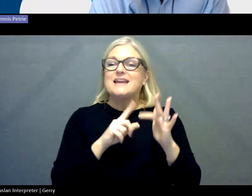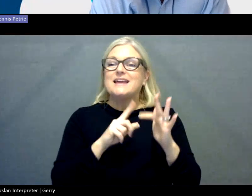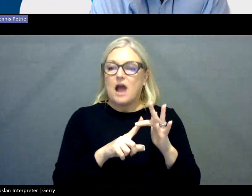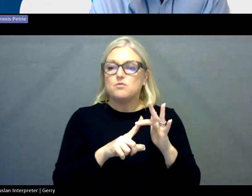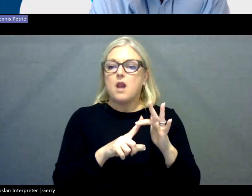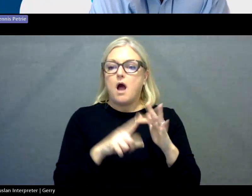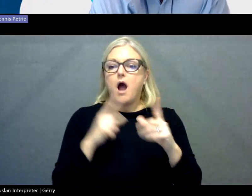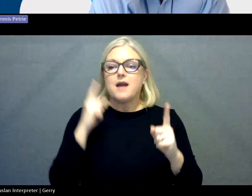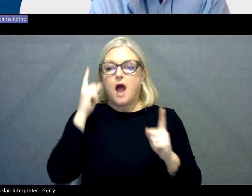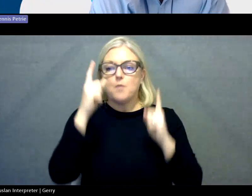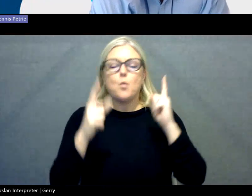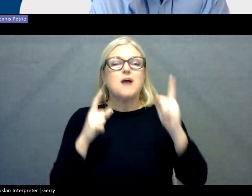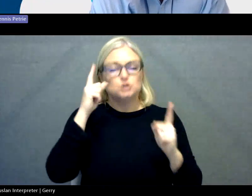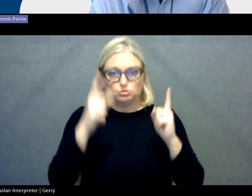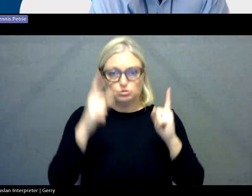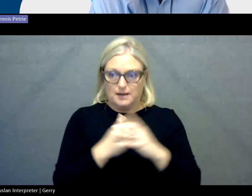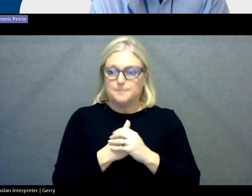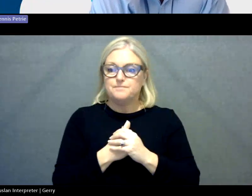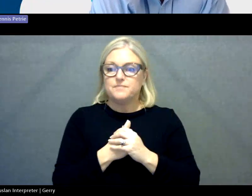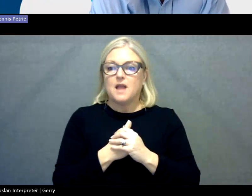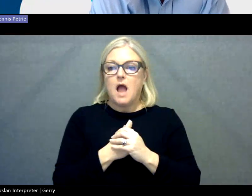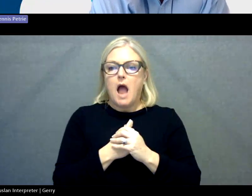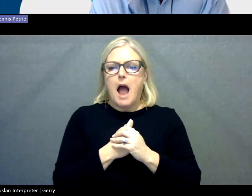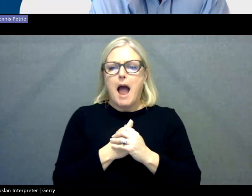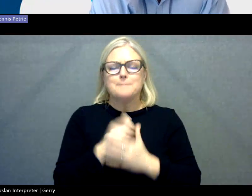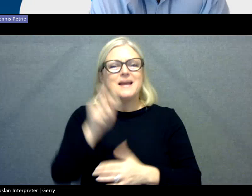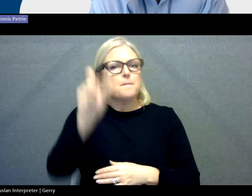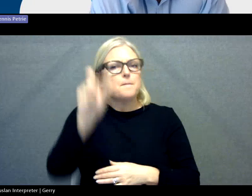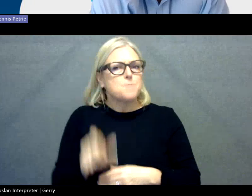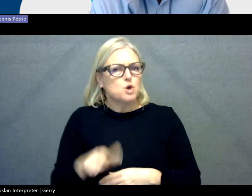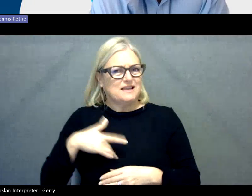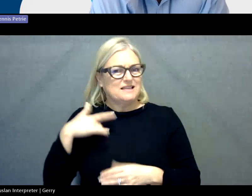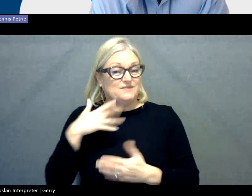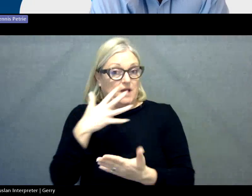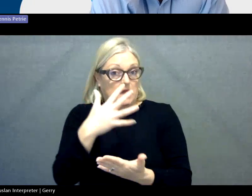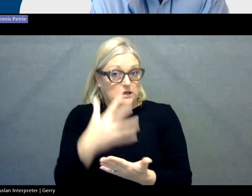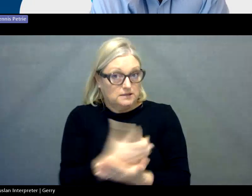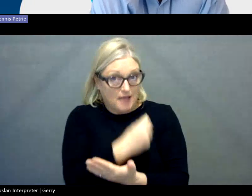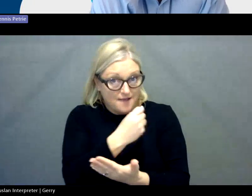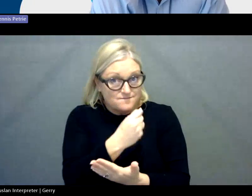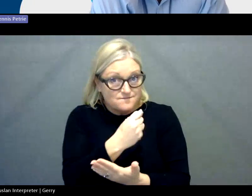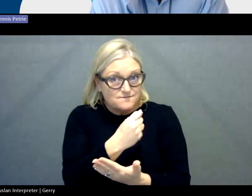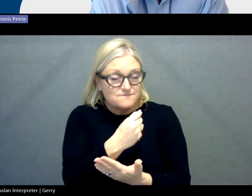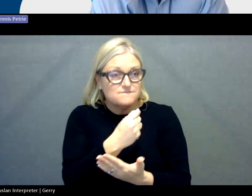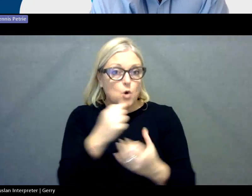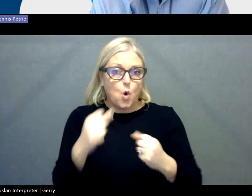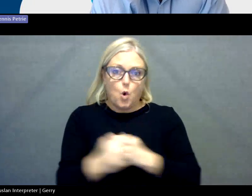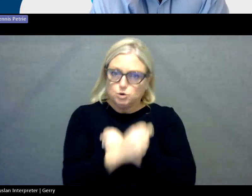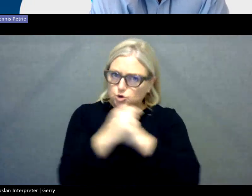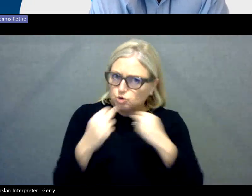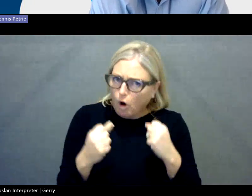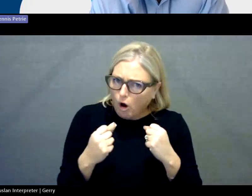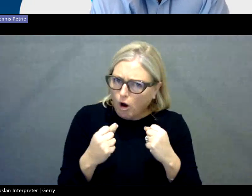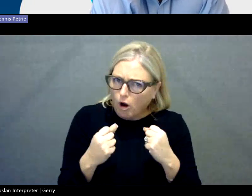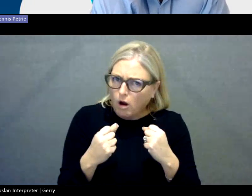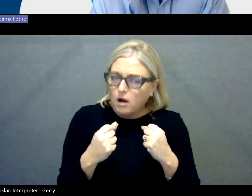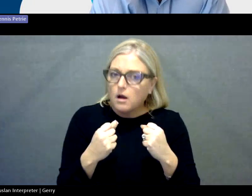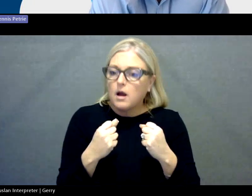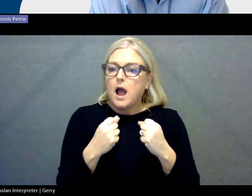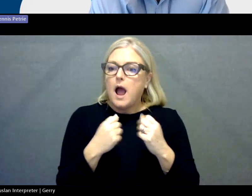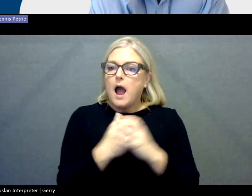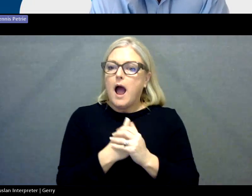and capture if a person feels safe, but also strong? Will it capture people feeling included in the community and actively